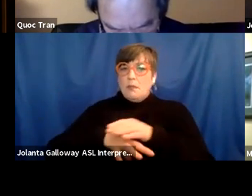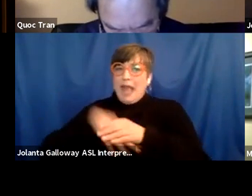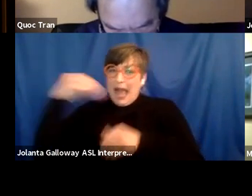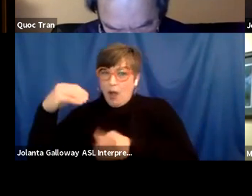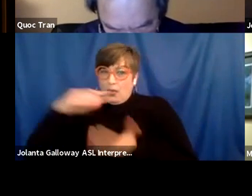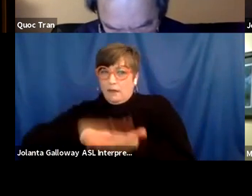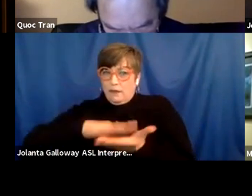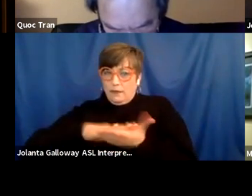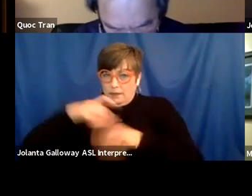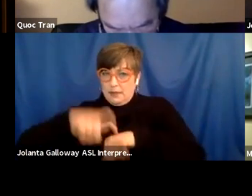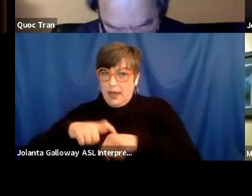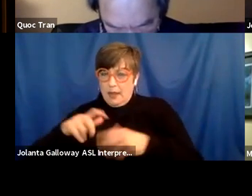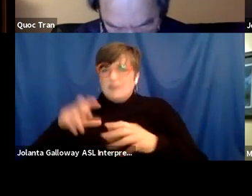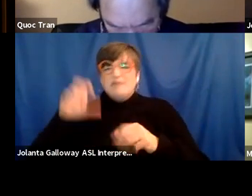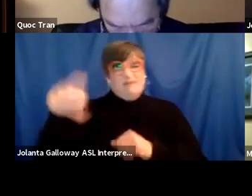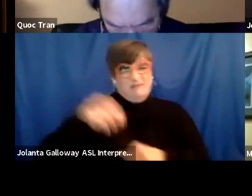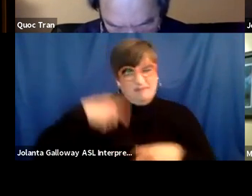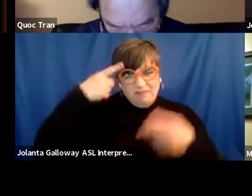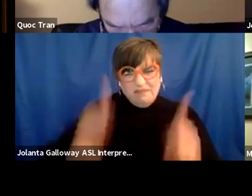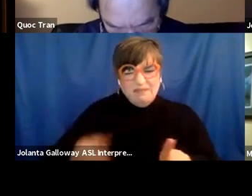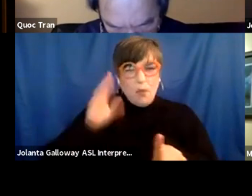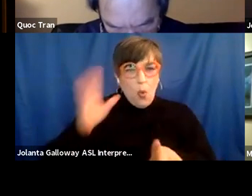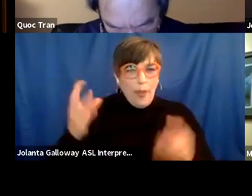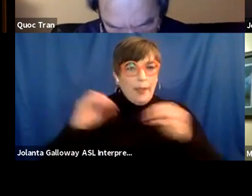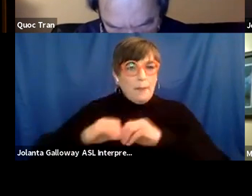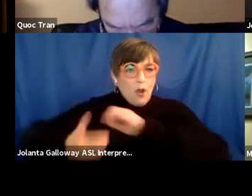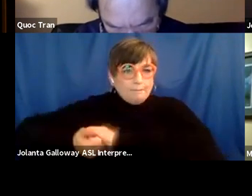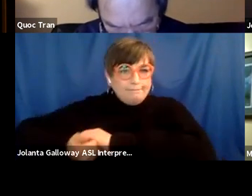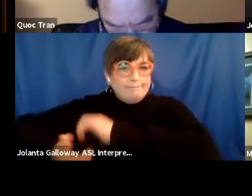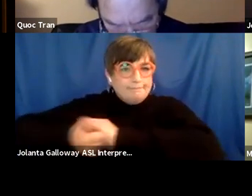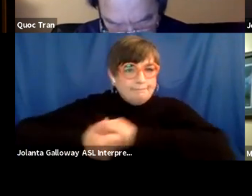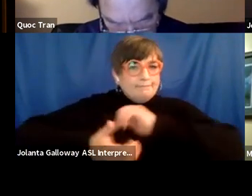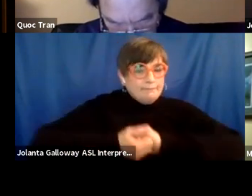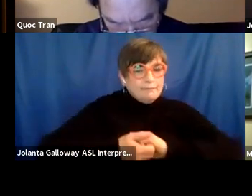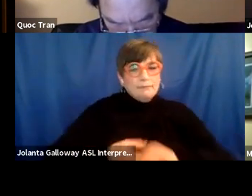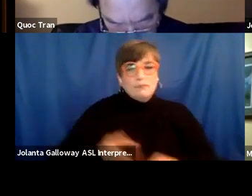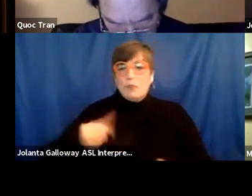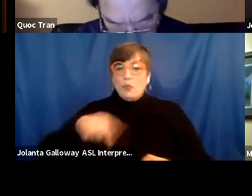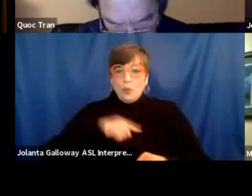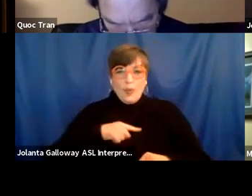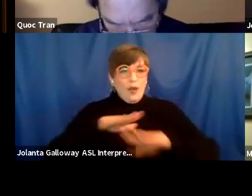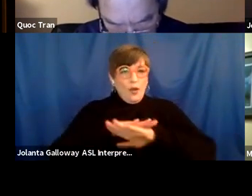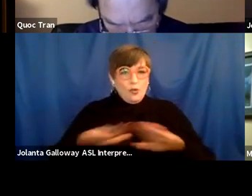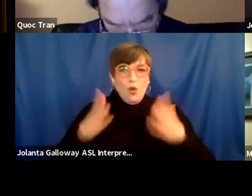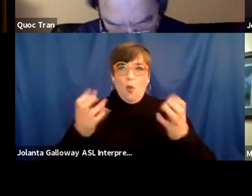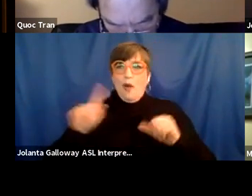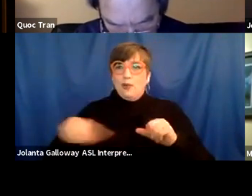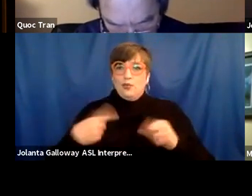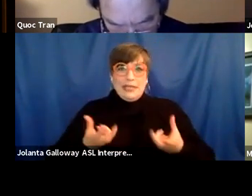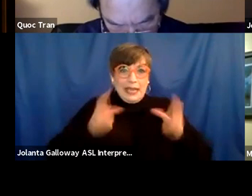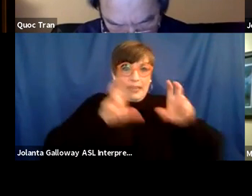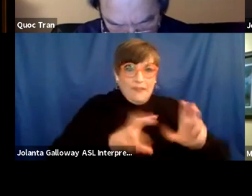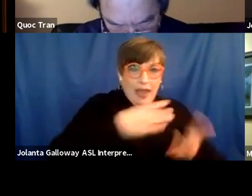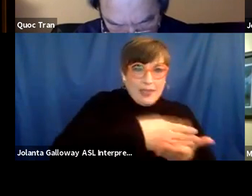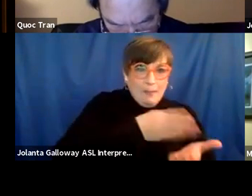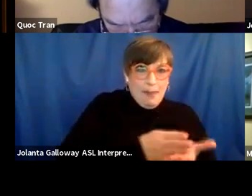can do more of partnering. I think you're going to see these types of investments in our budget that we'll be presenting tonight, with